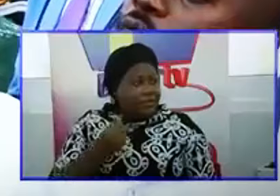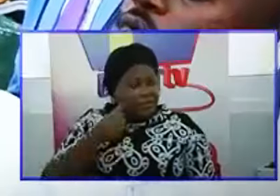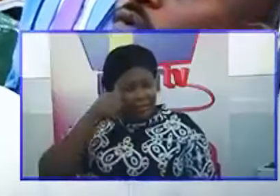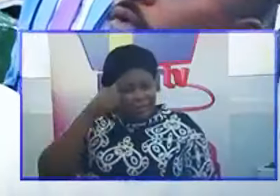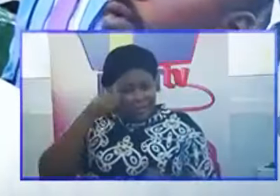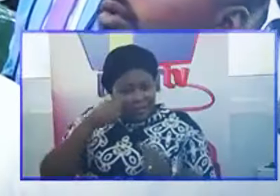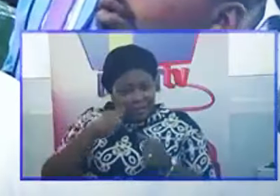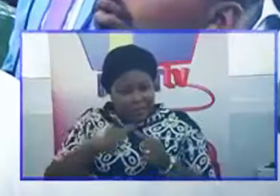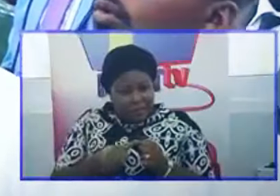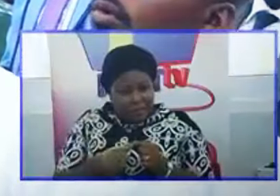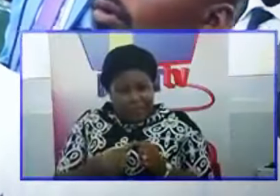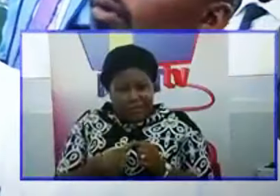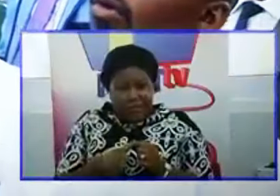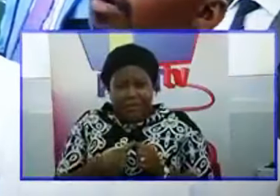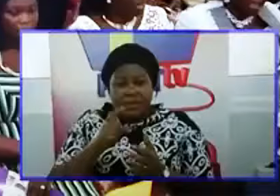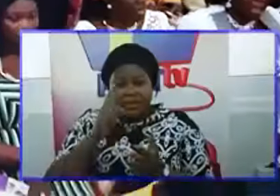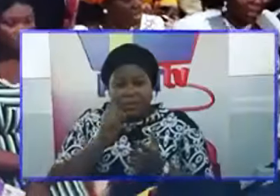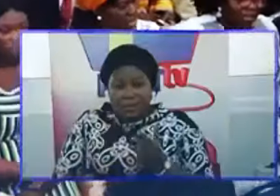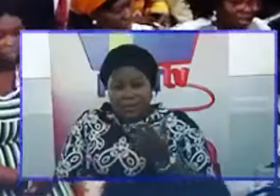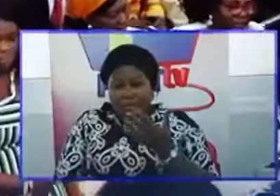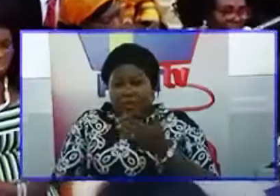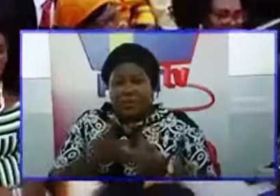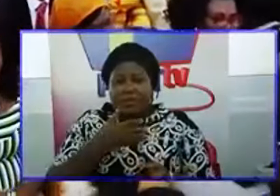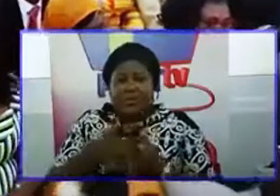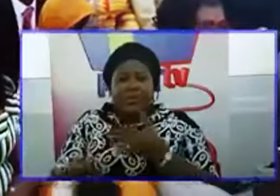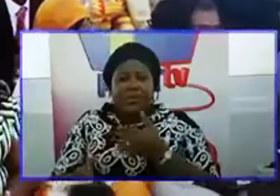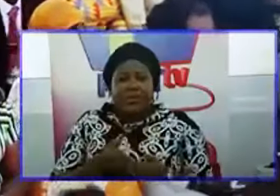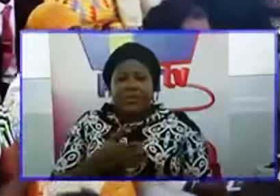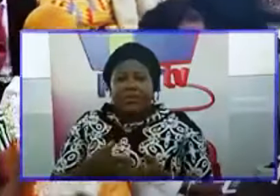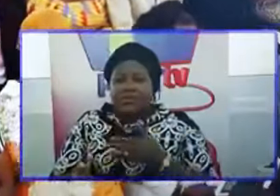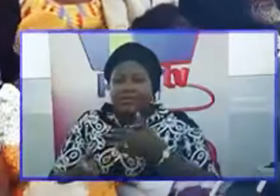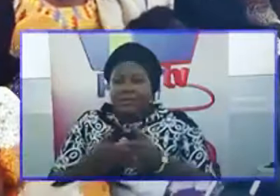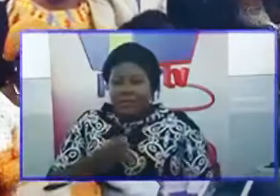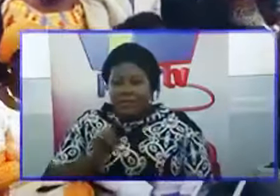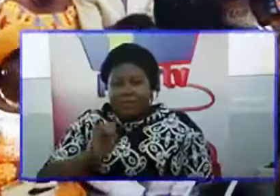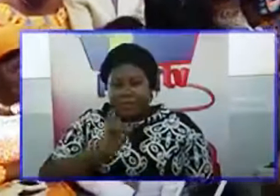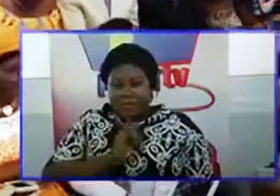No, I did be